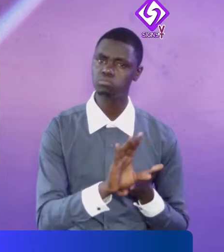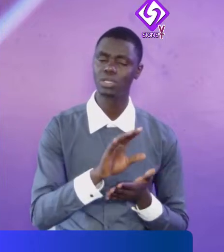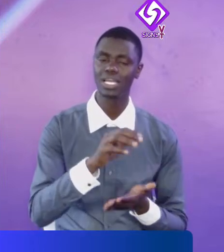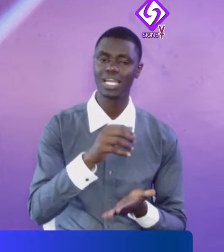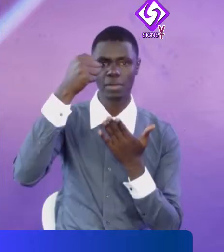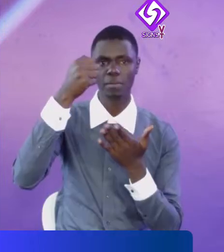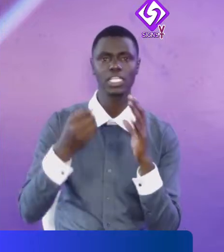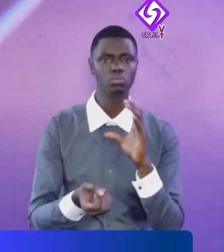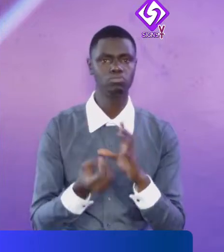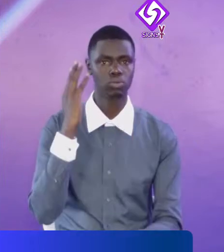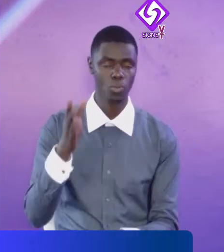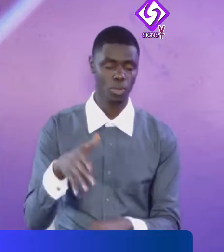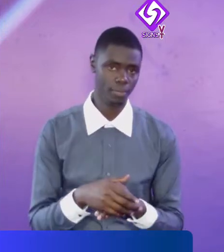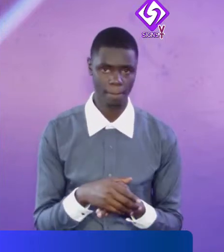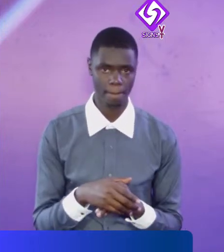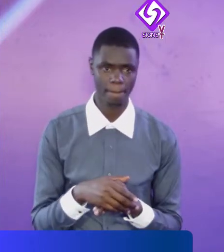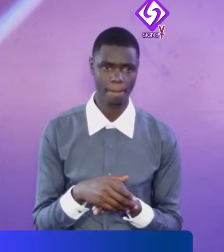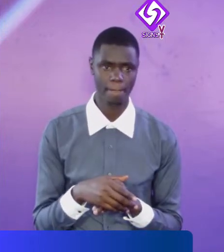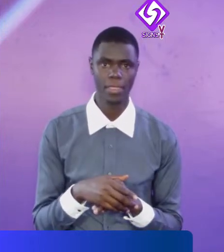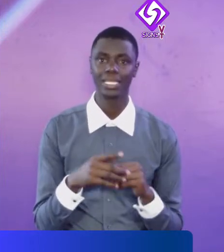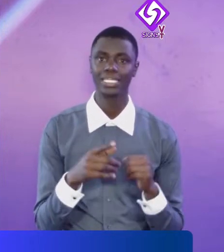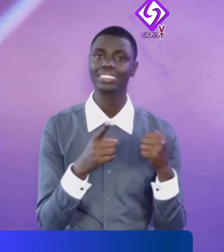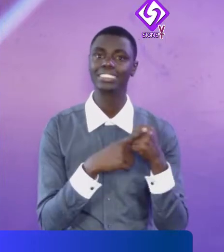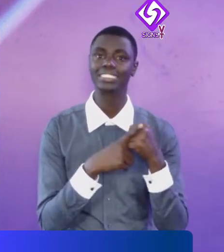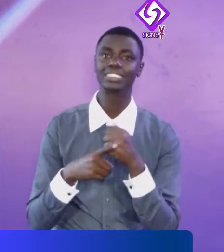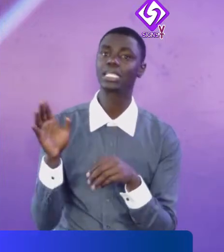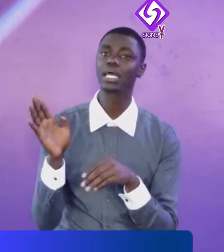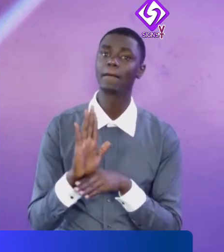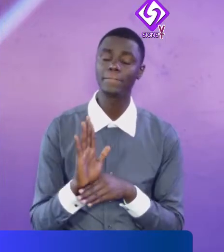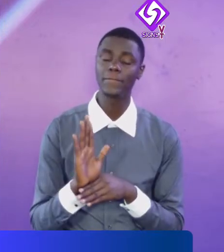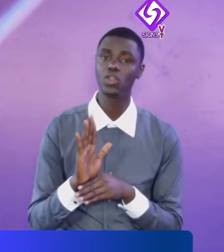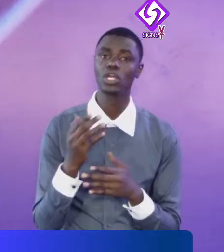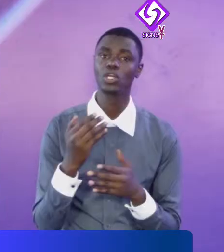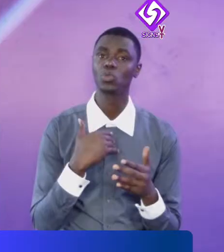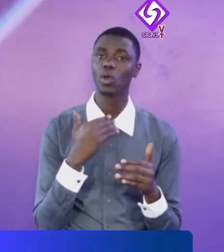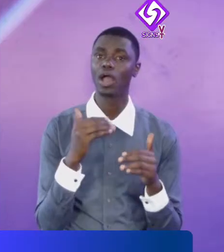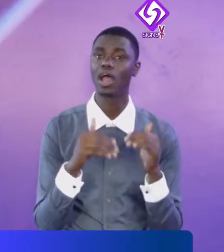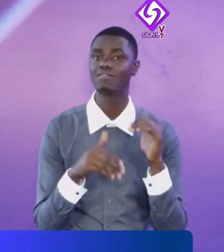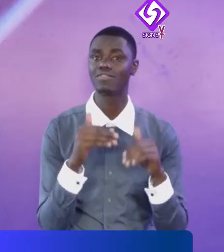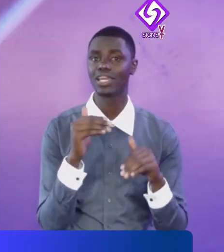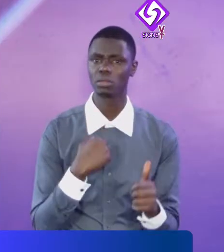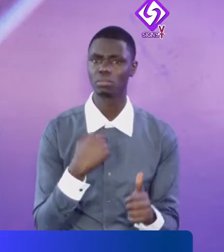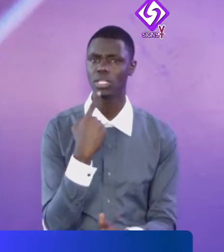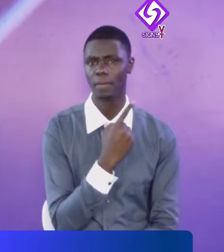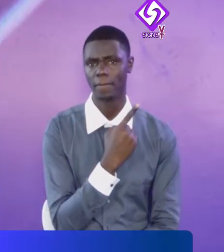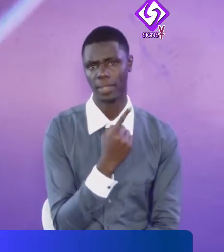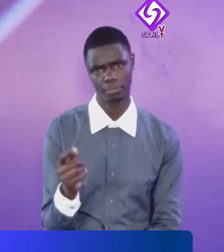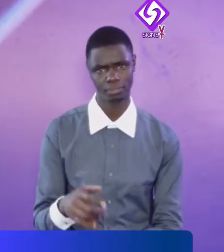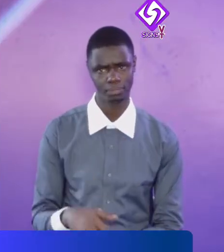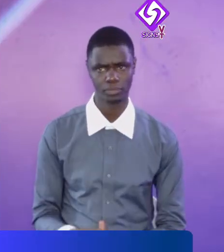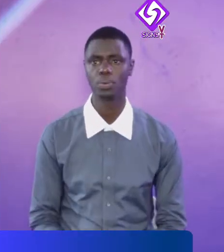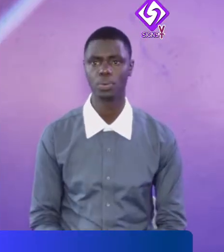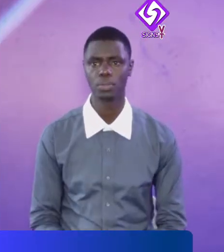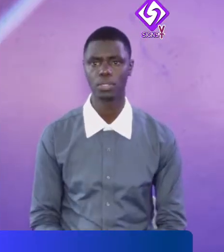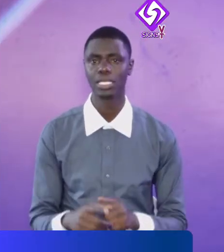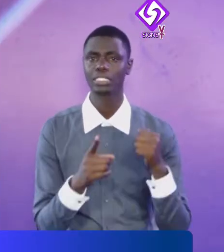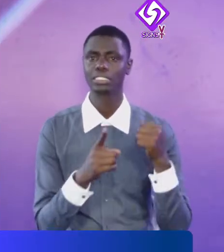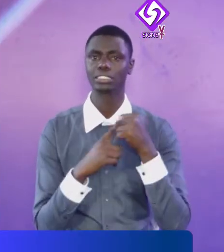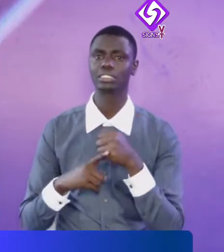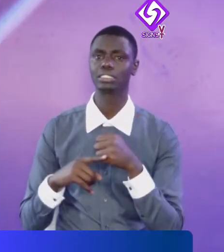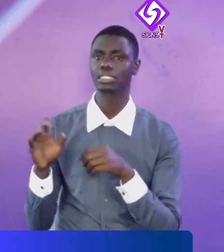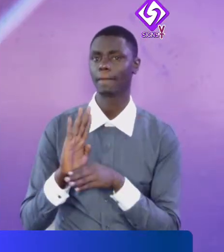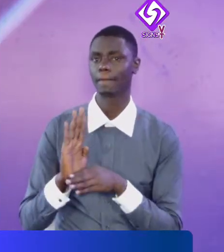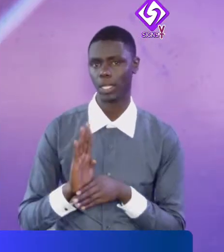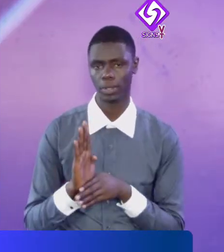out. They have applied for 66 billion exactly to run the election. And Allah, let me tell you what. 66